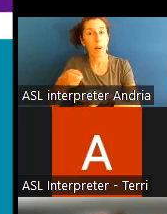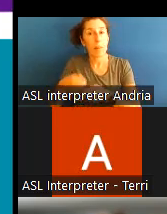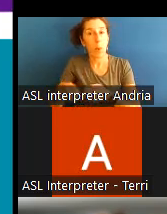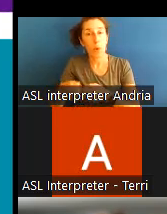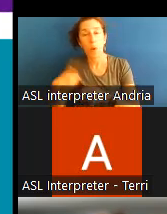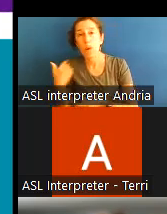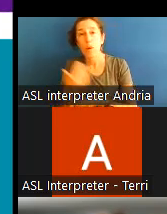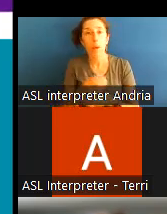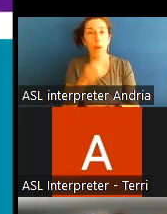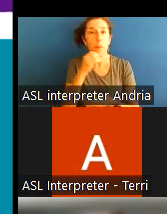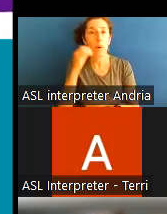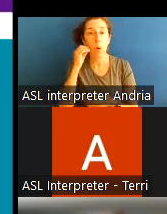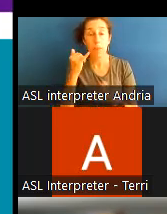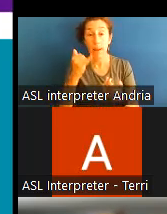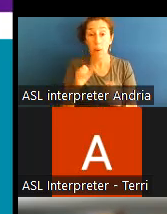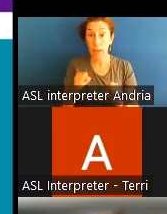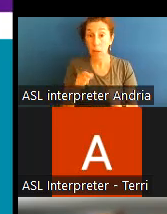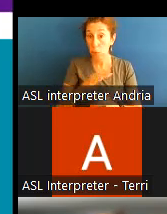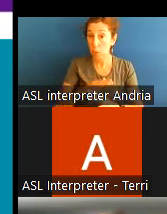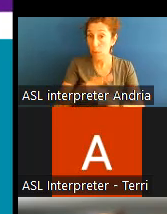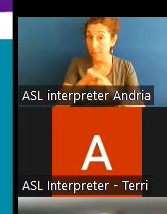that's not possible, but maybe it is.